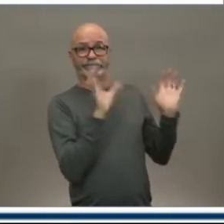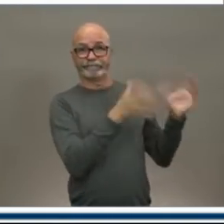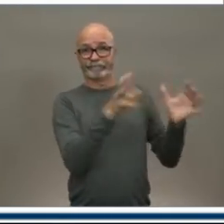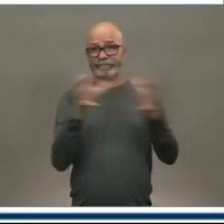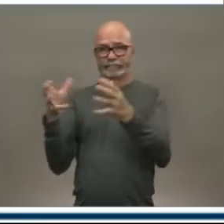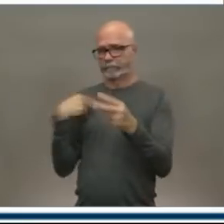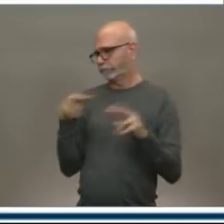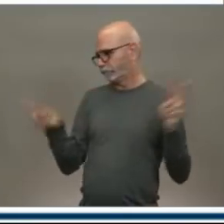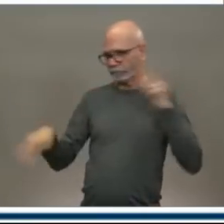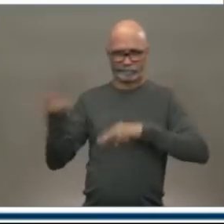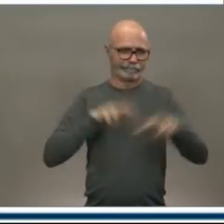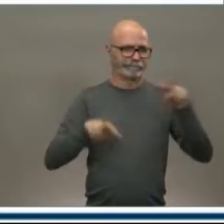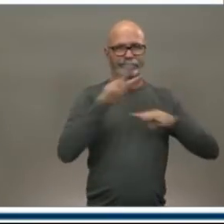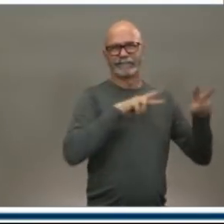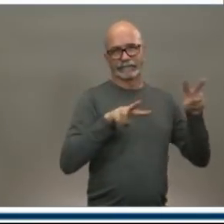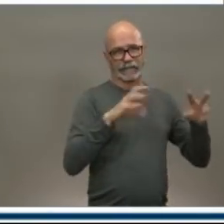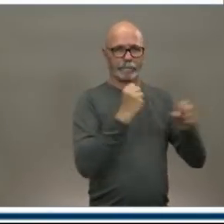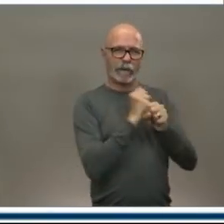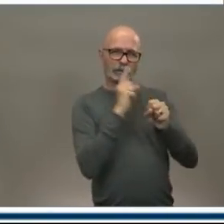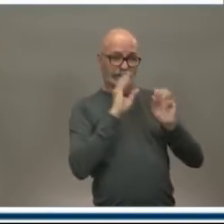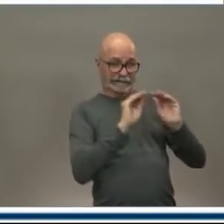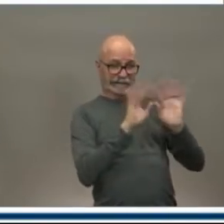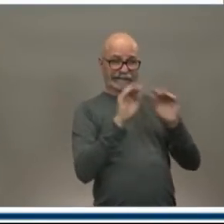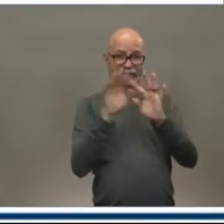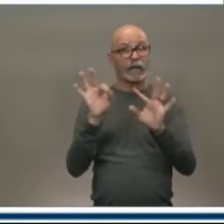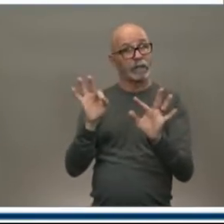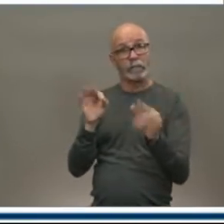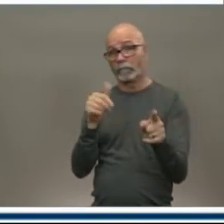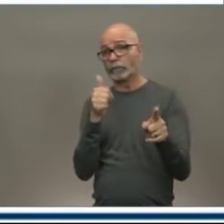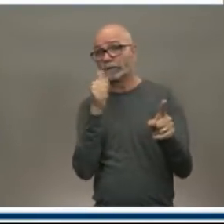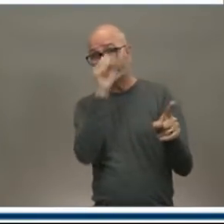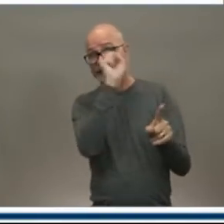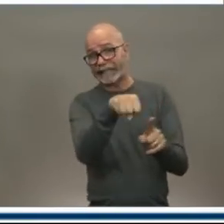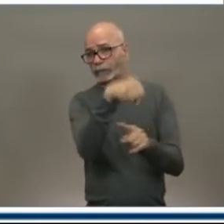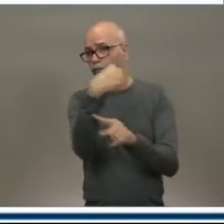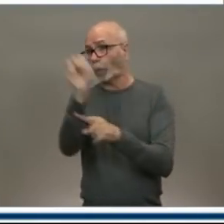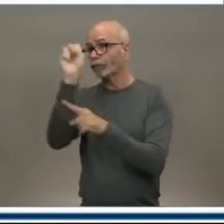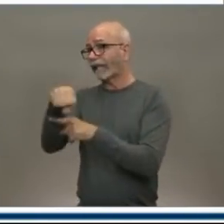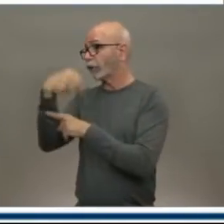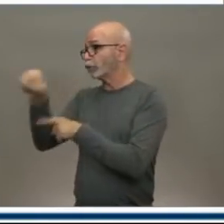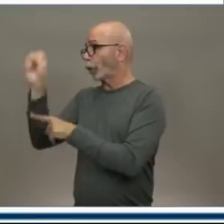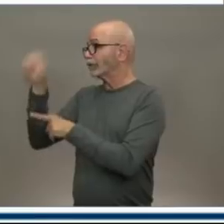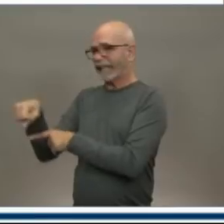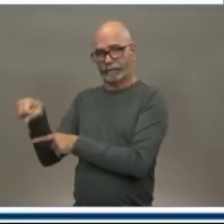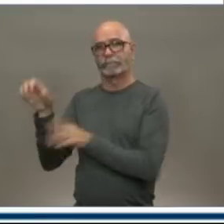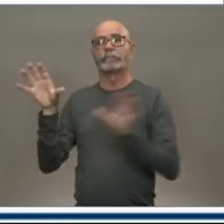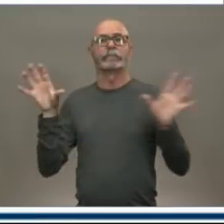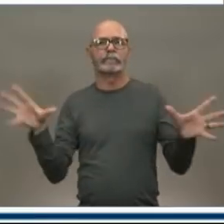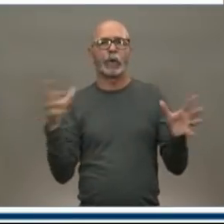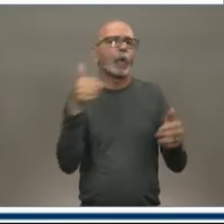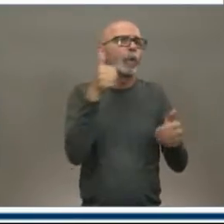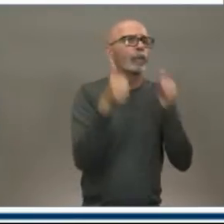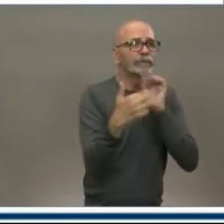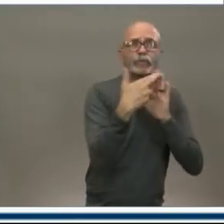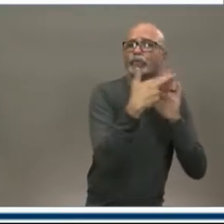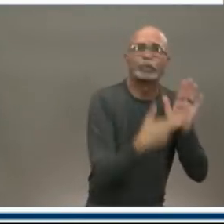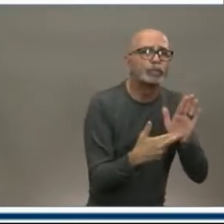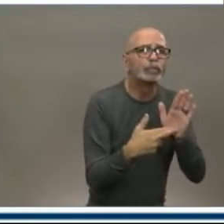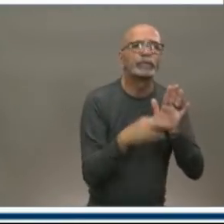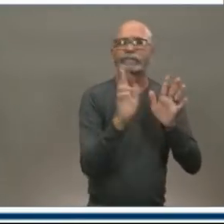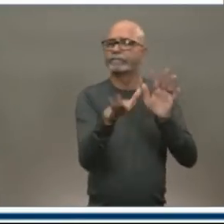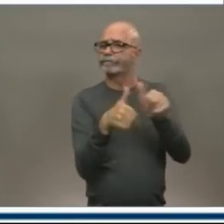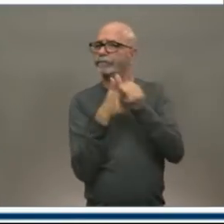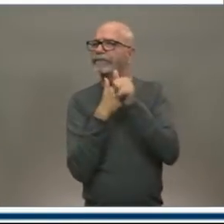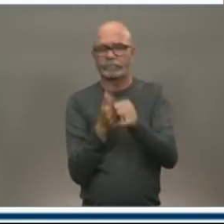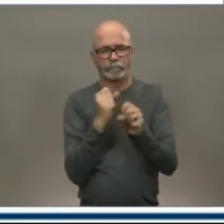some clarity around what are the type of activities that can happen and what are the kind of rules that you allow them to happen